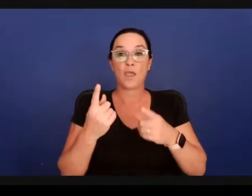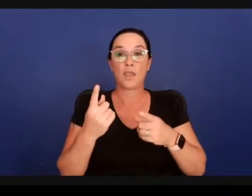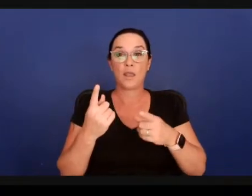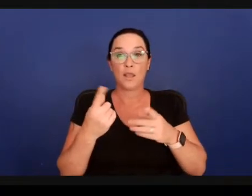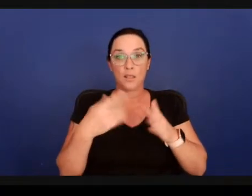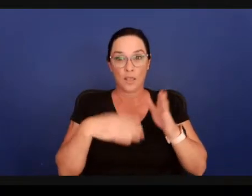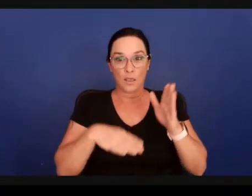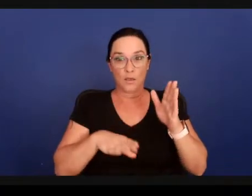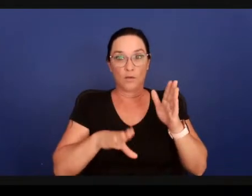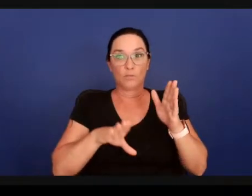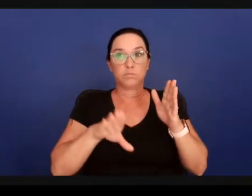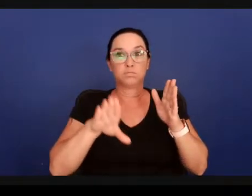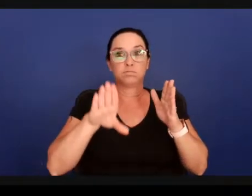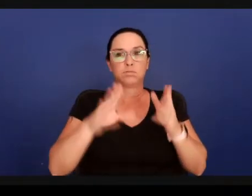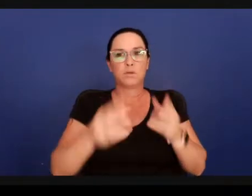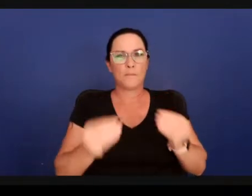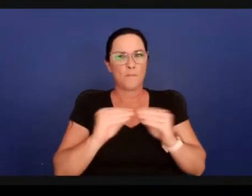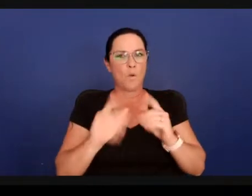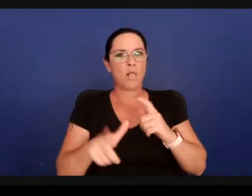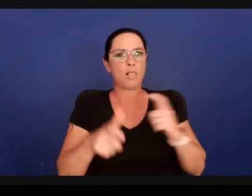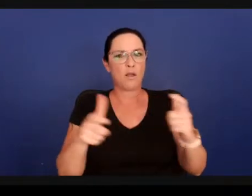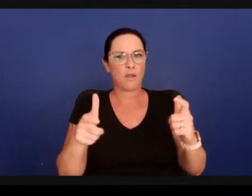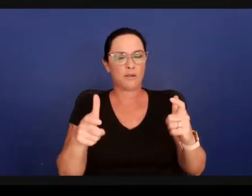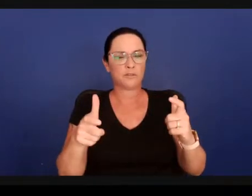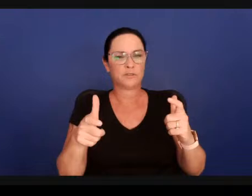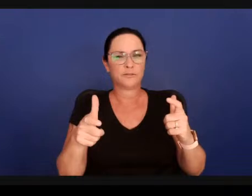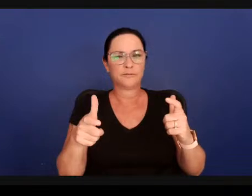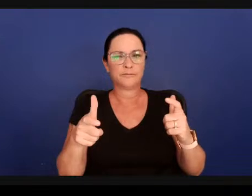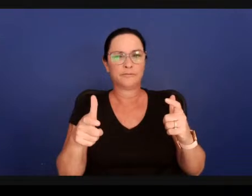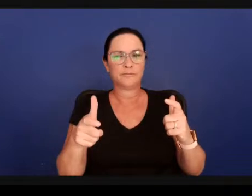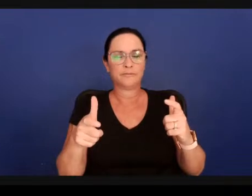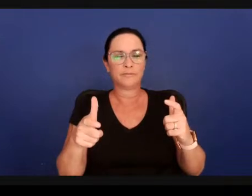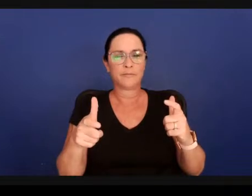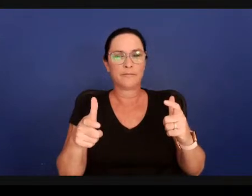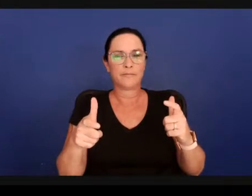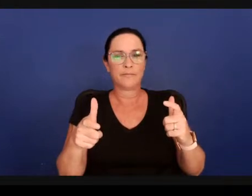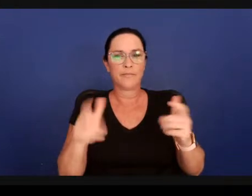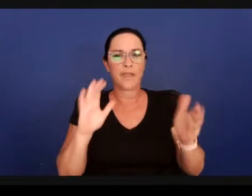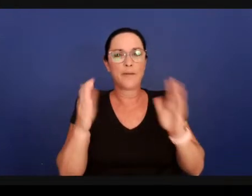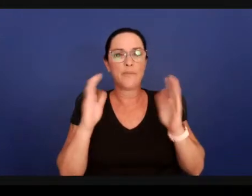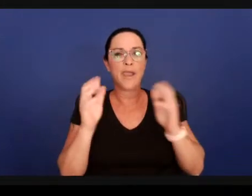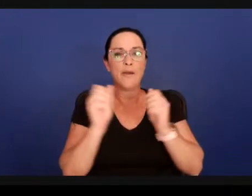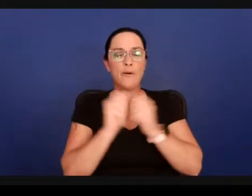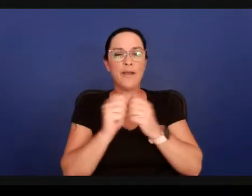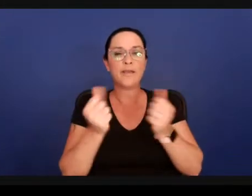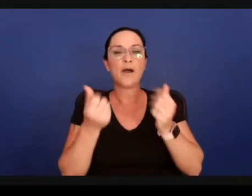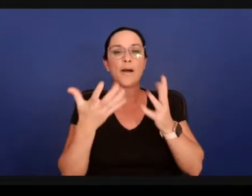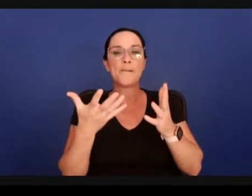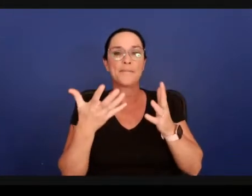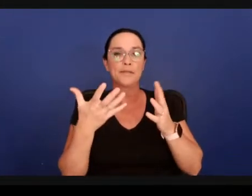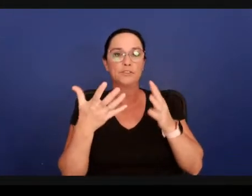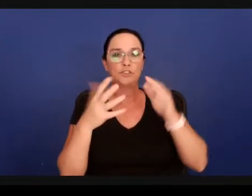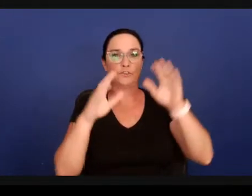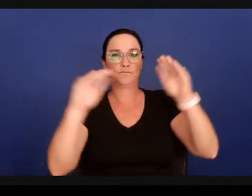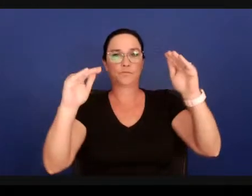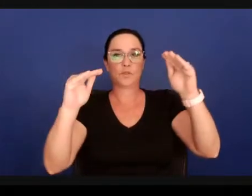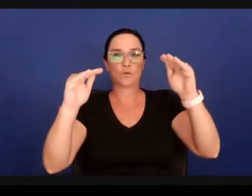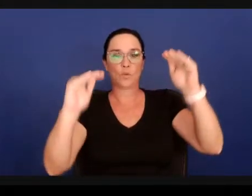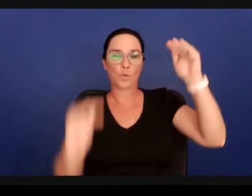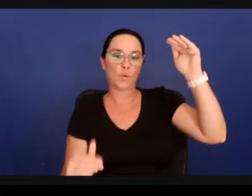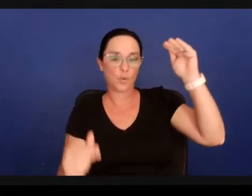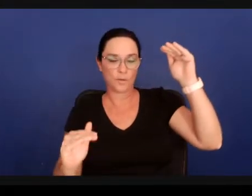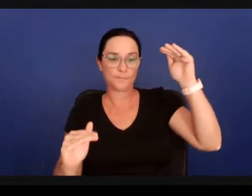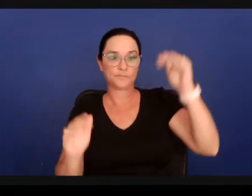much larger. It's just in comparison to how much room this thing sagged, right? If you think of it